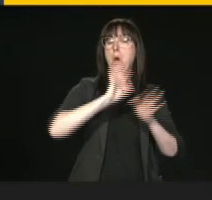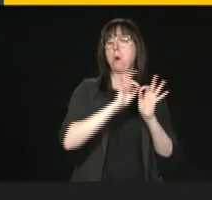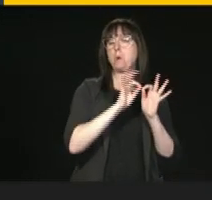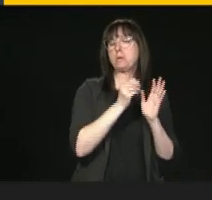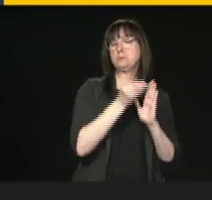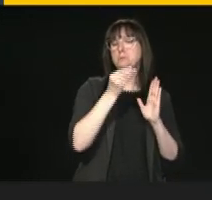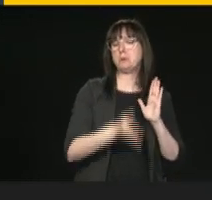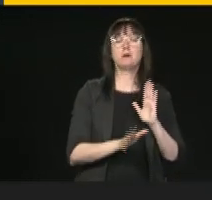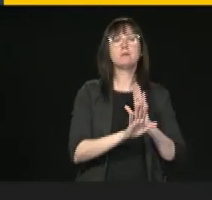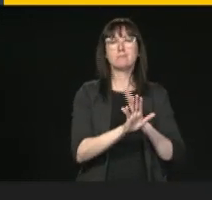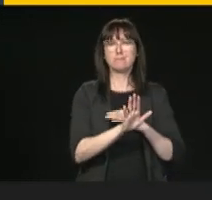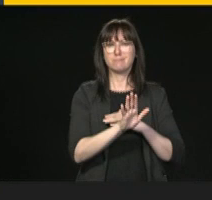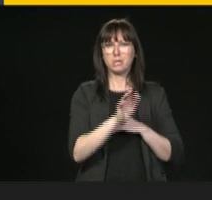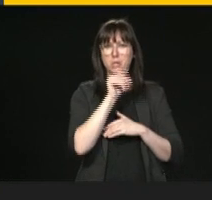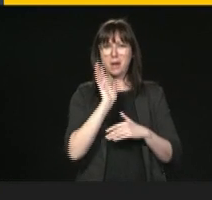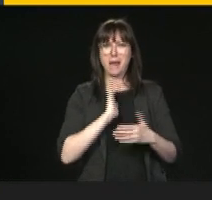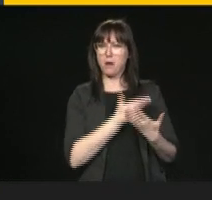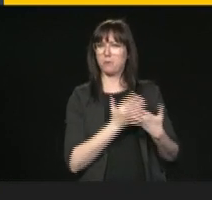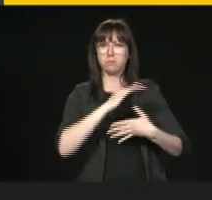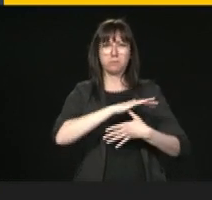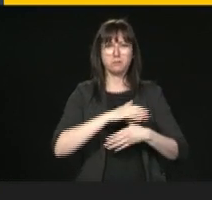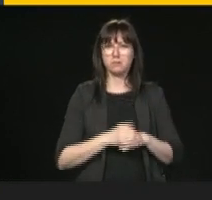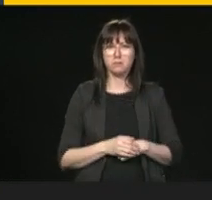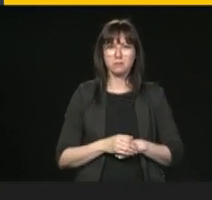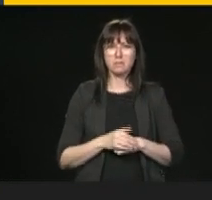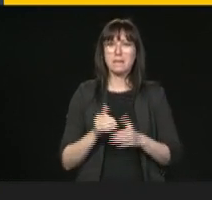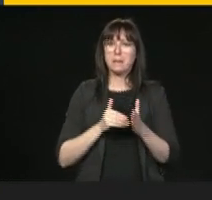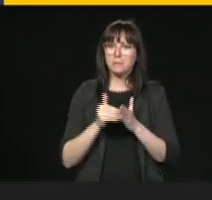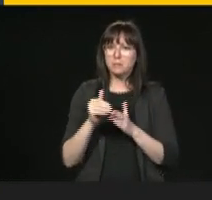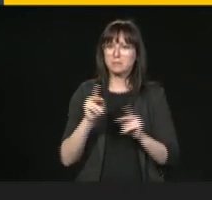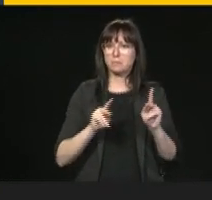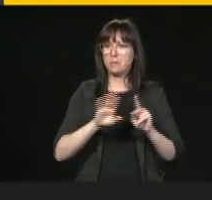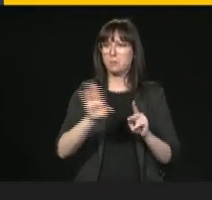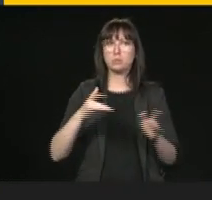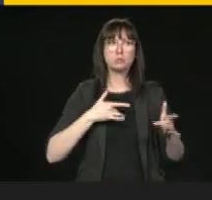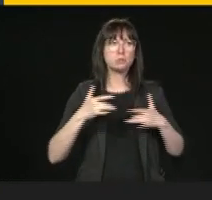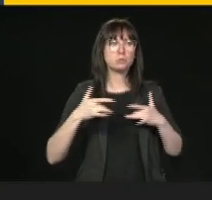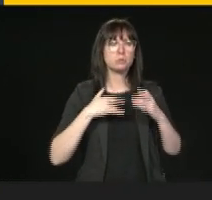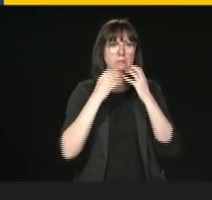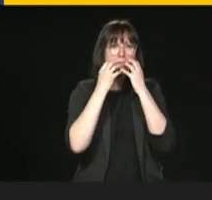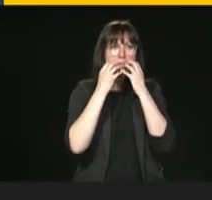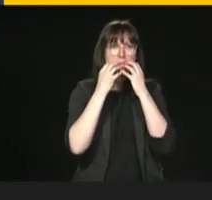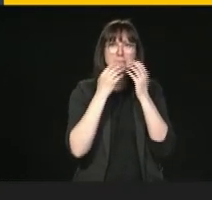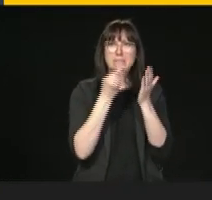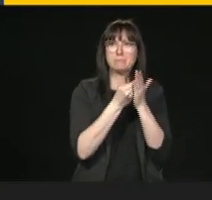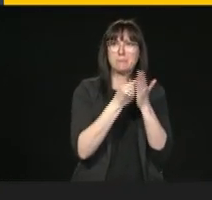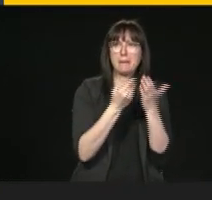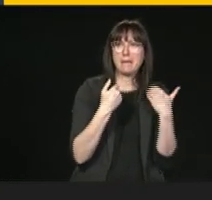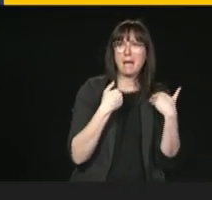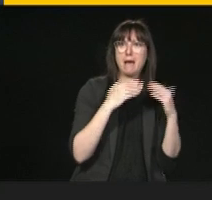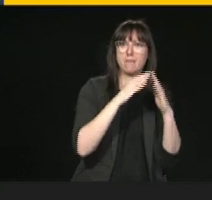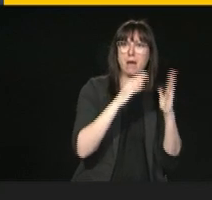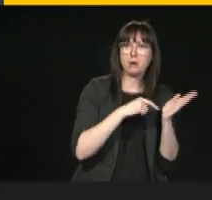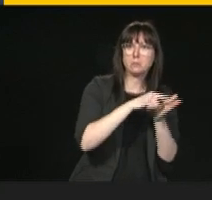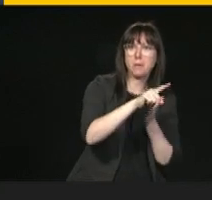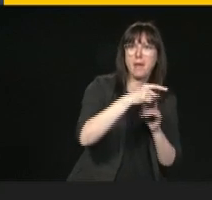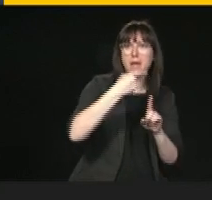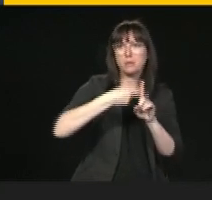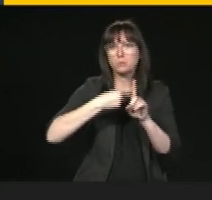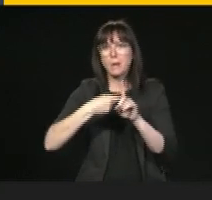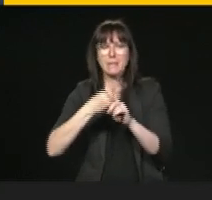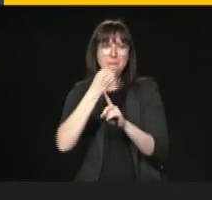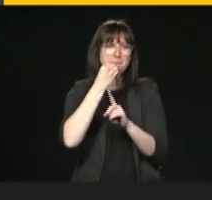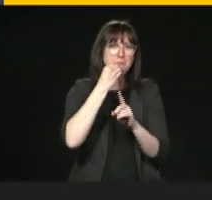of people who are worried about whether they're going to have the money to support their families in the coming weeks. That is first priority,